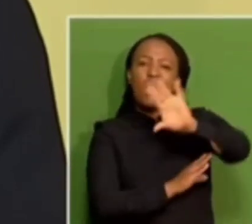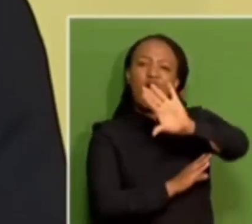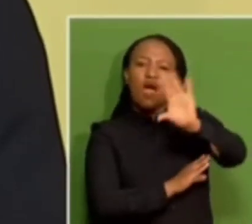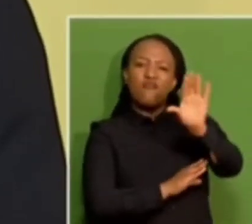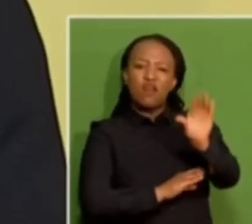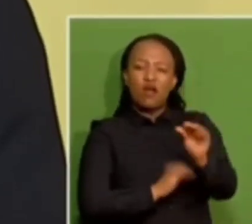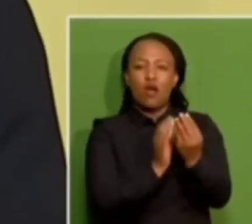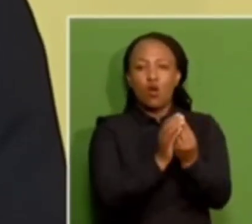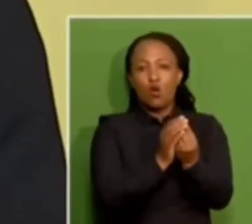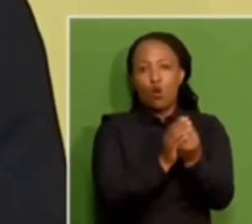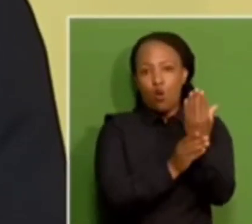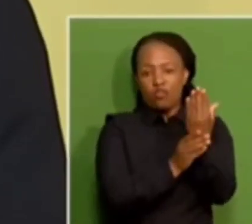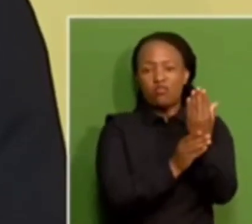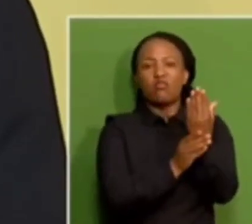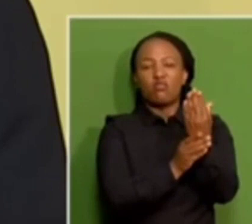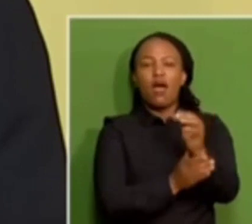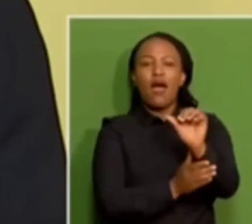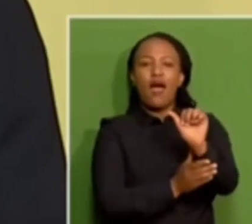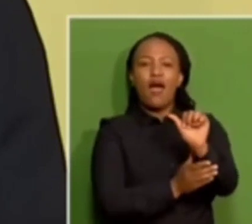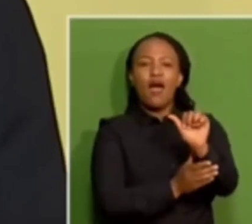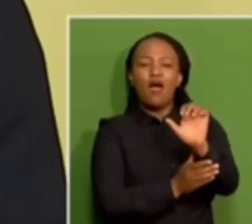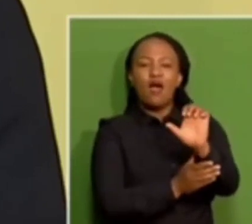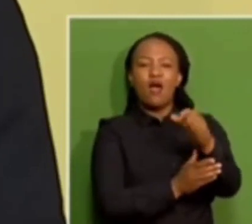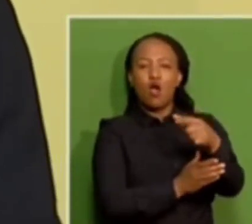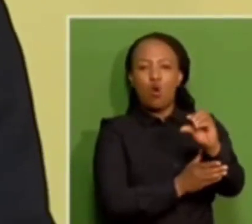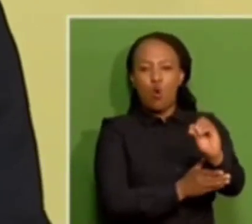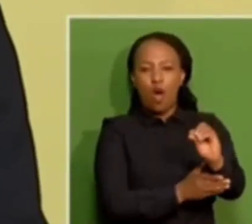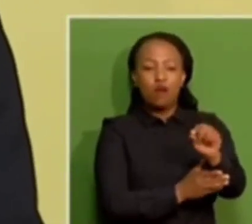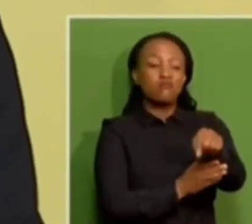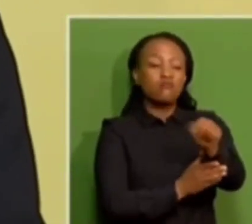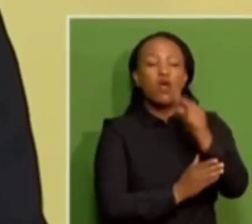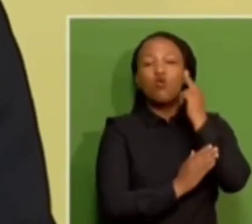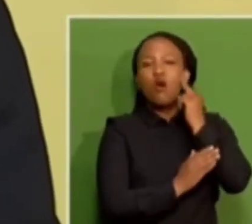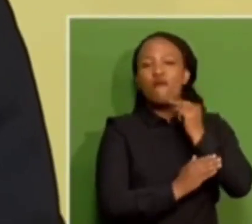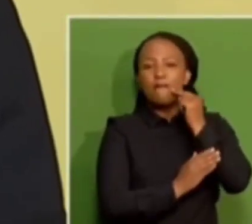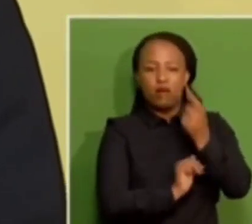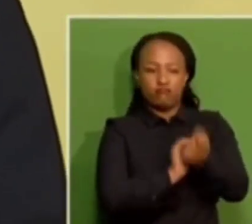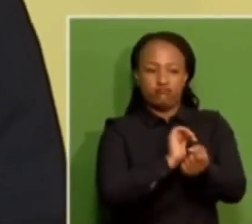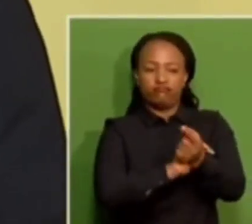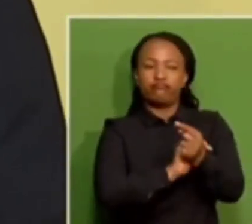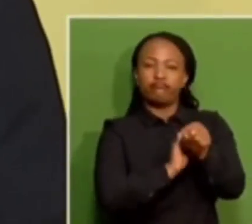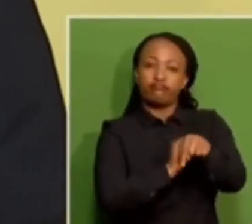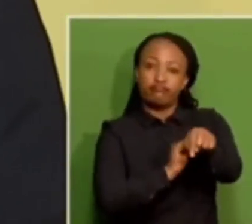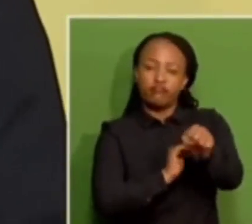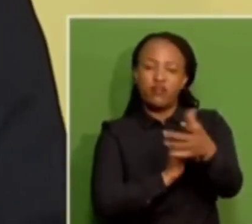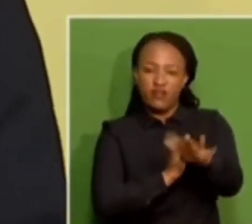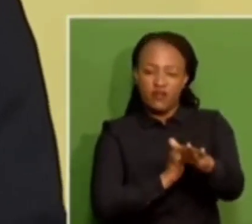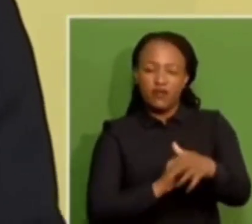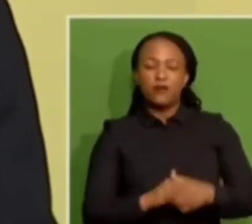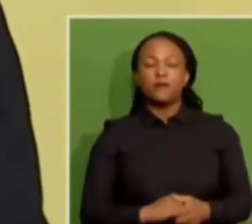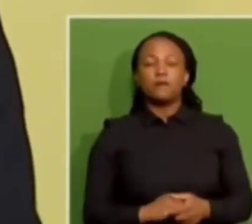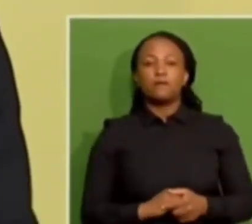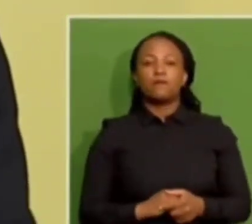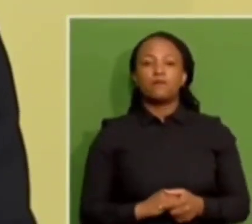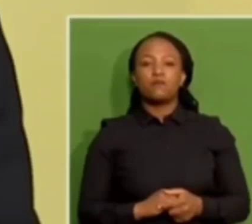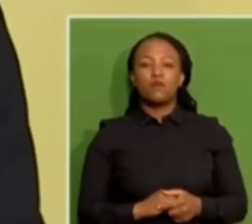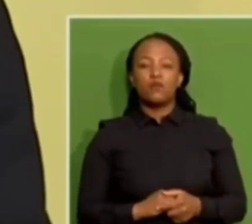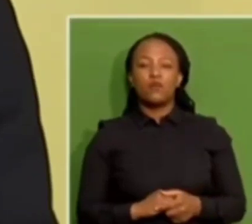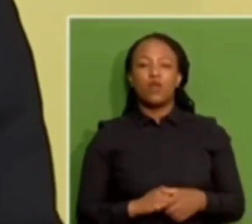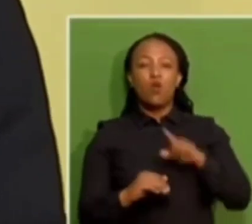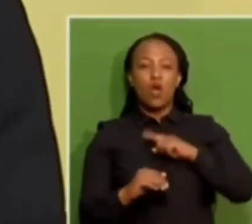of the African growth and opportunity Act agoa which is scheduled for November this year